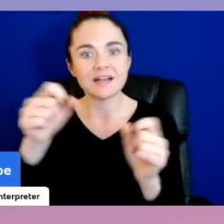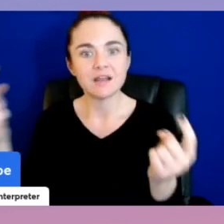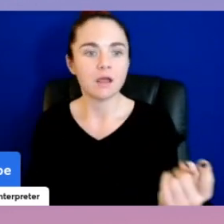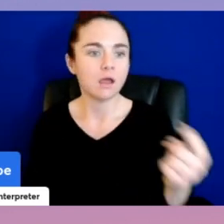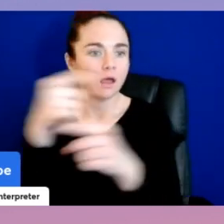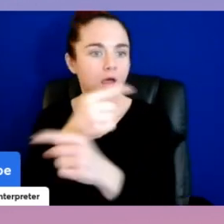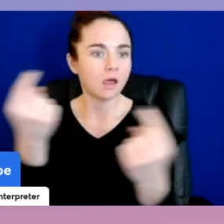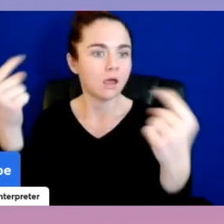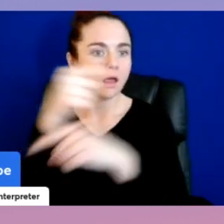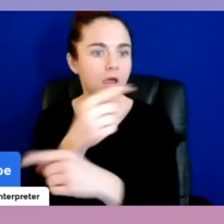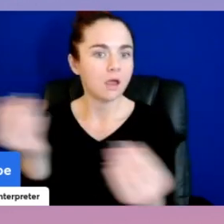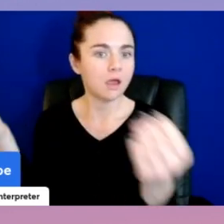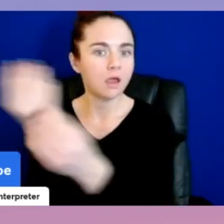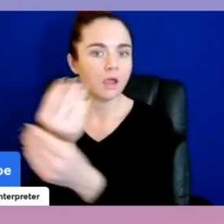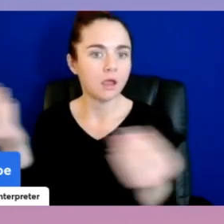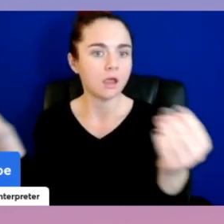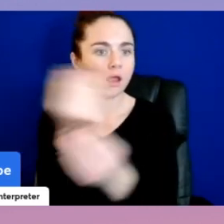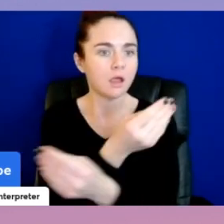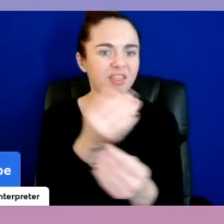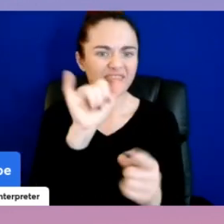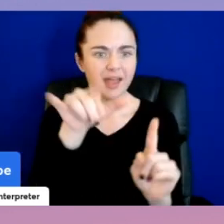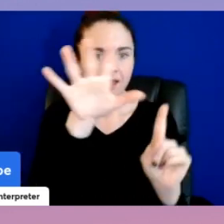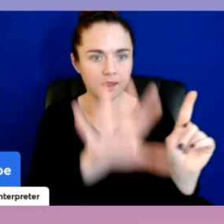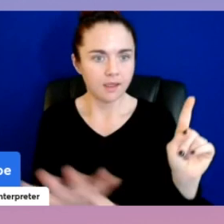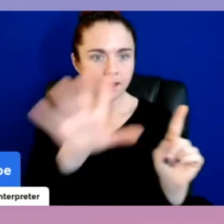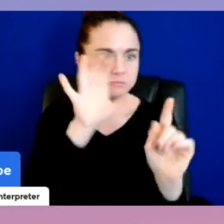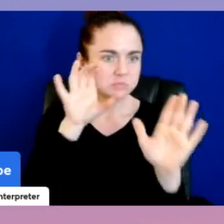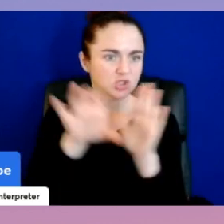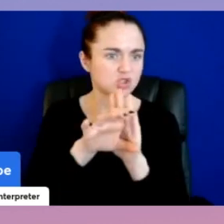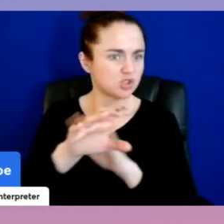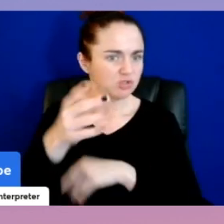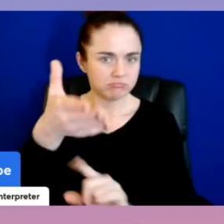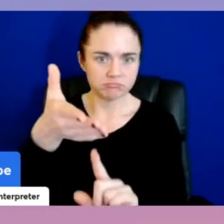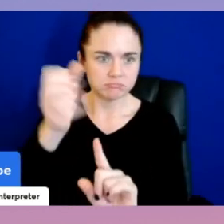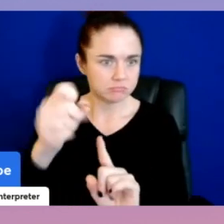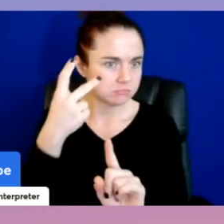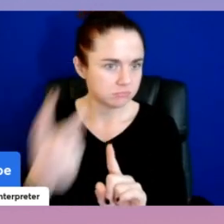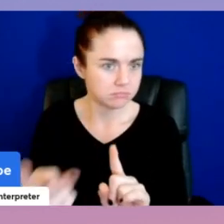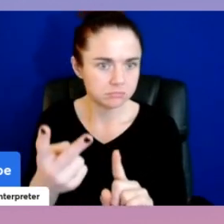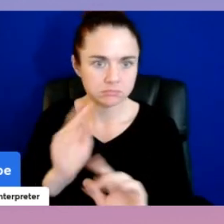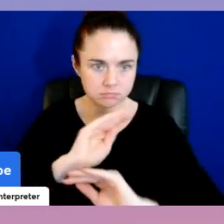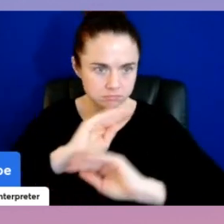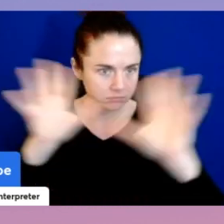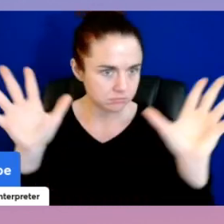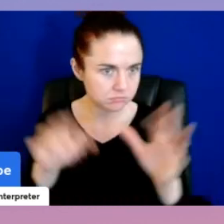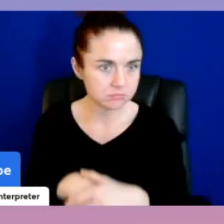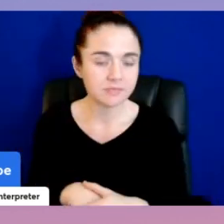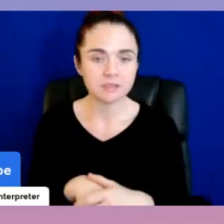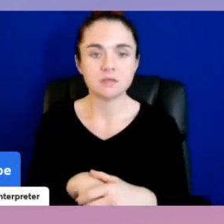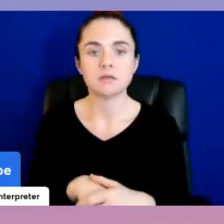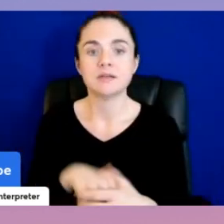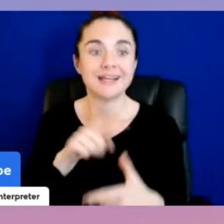the database talks back to the API, and the front end, the application is rendered in the front end.